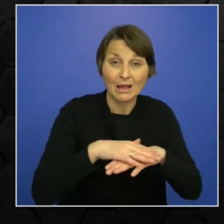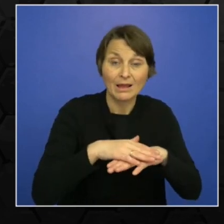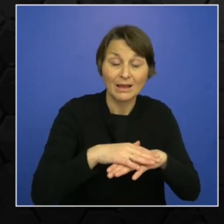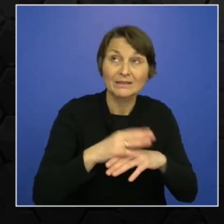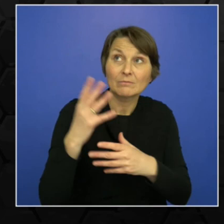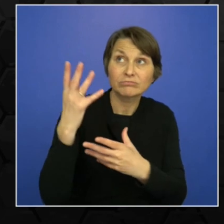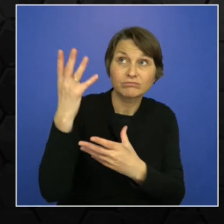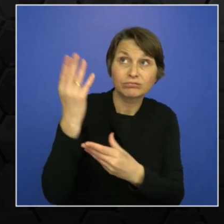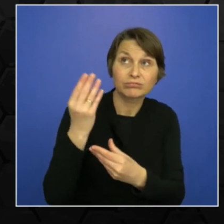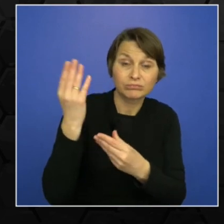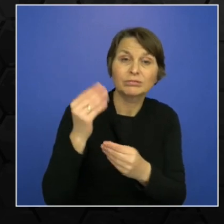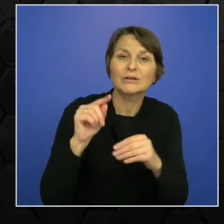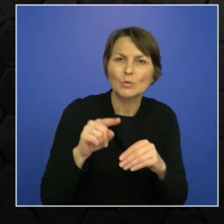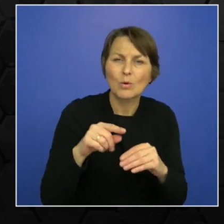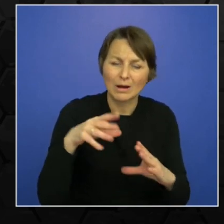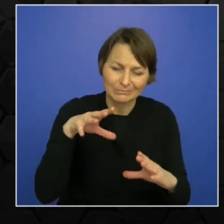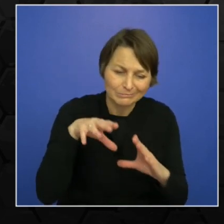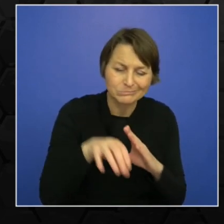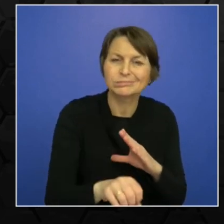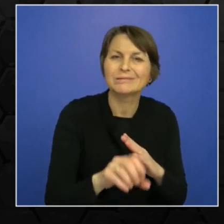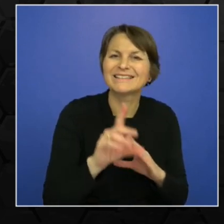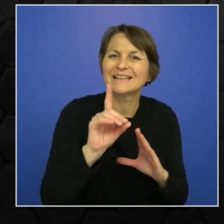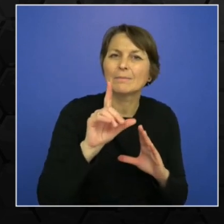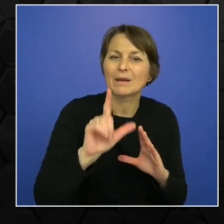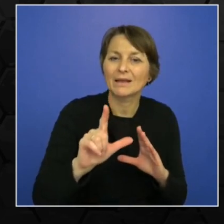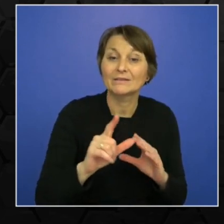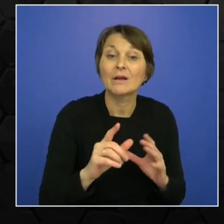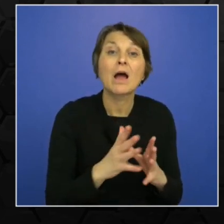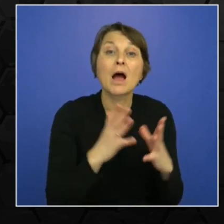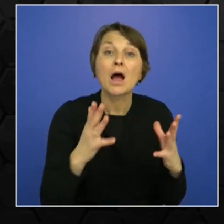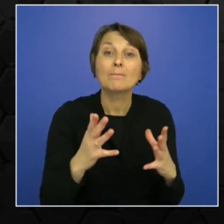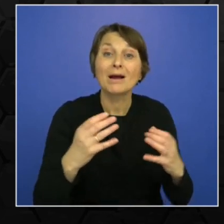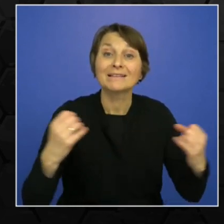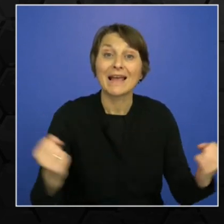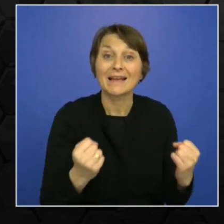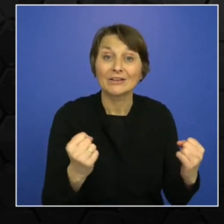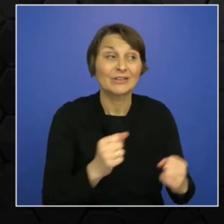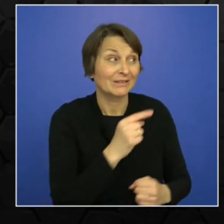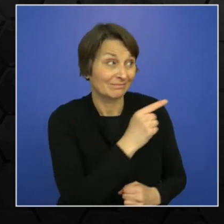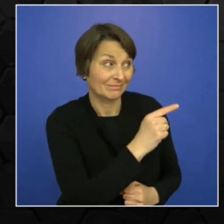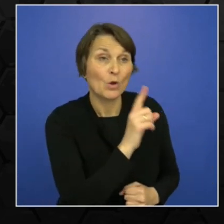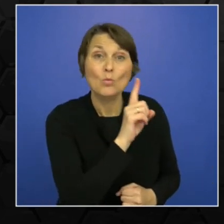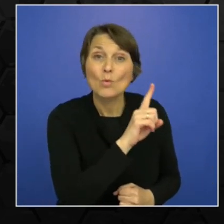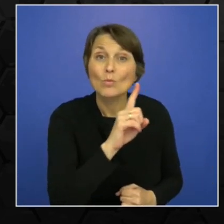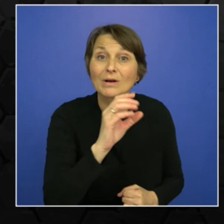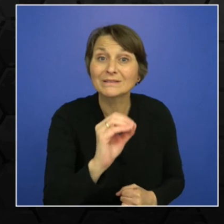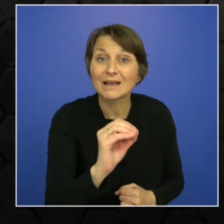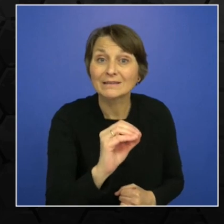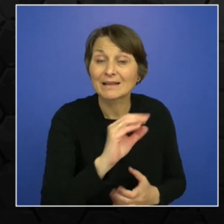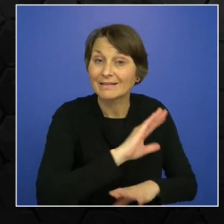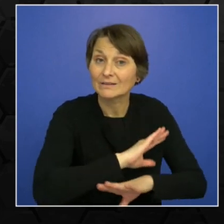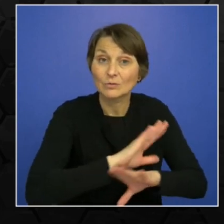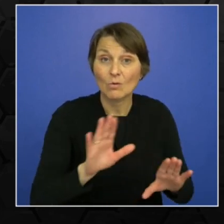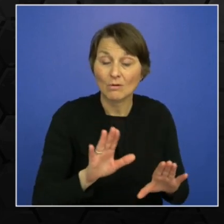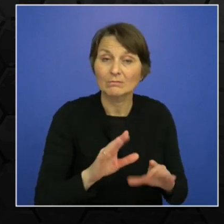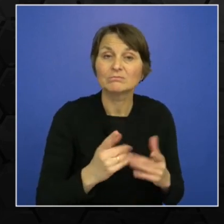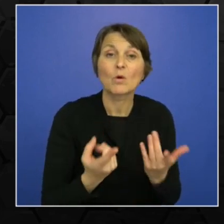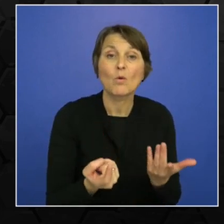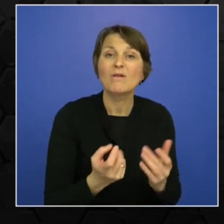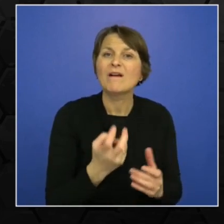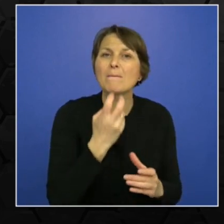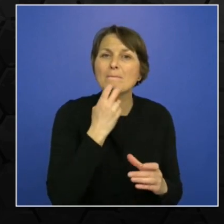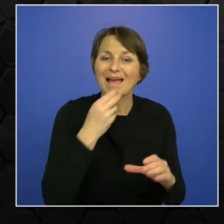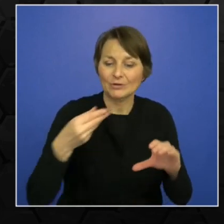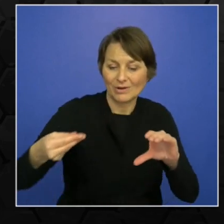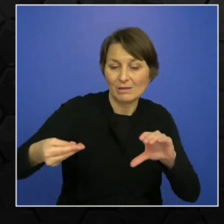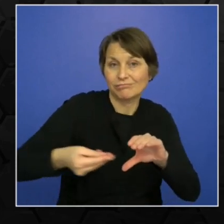just using 110 microjoules of energy. And even if we use a button cell for this particular task, it